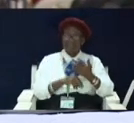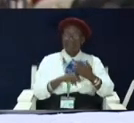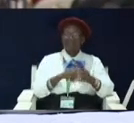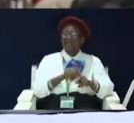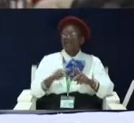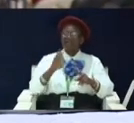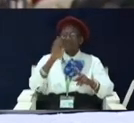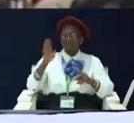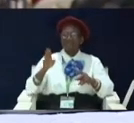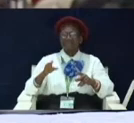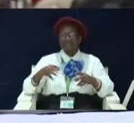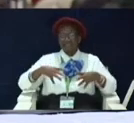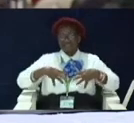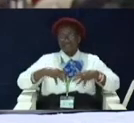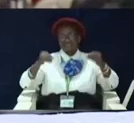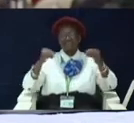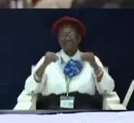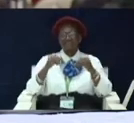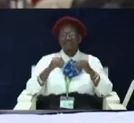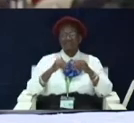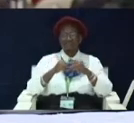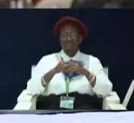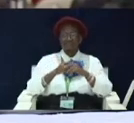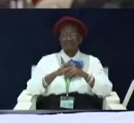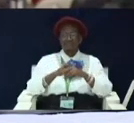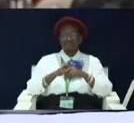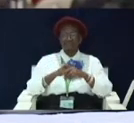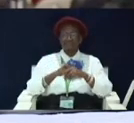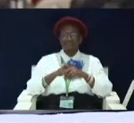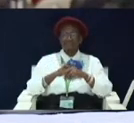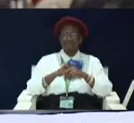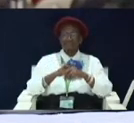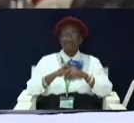ti a ti so fun yin pe aisan yin o gbogun.